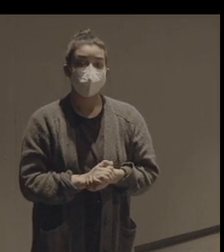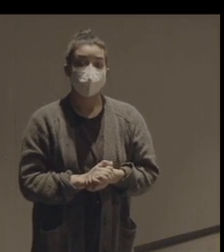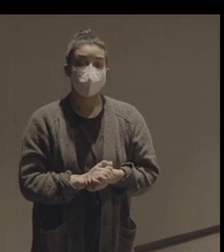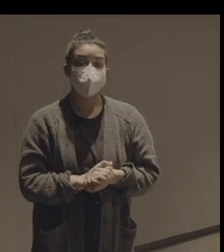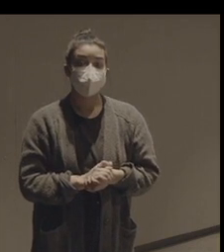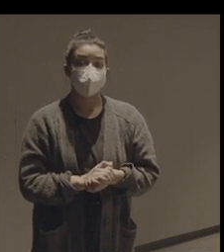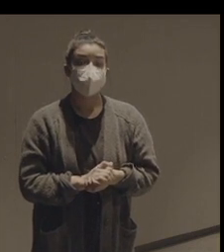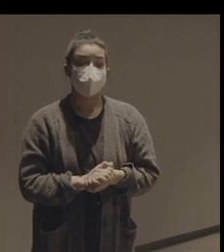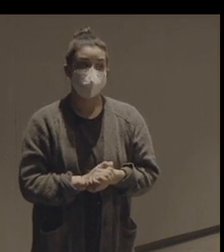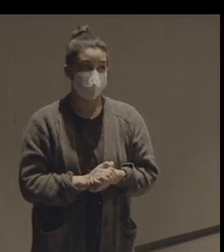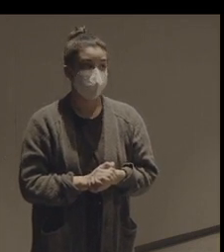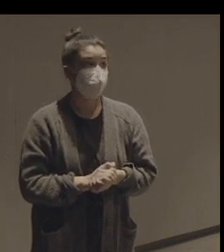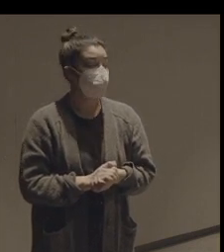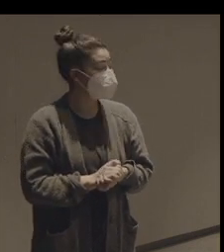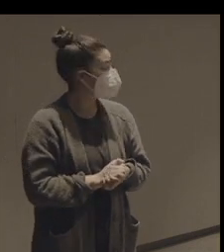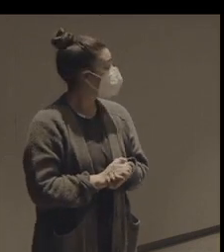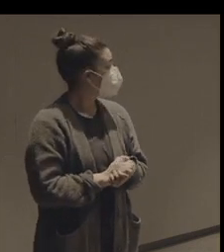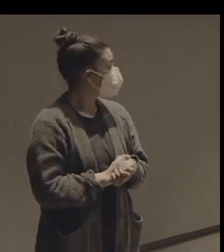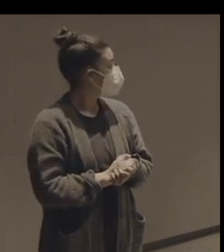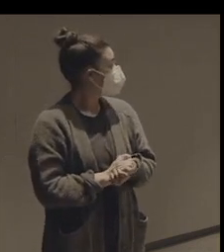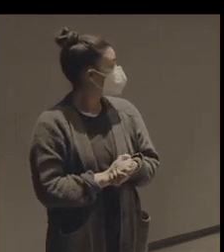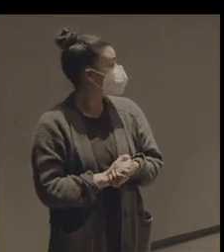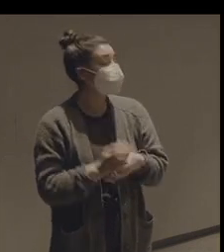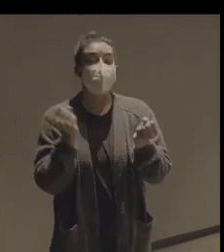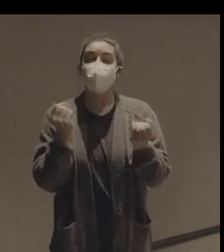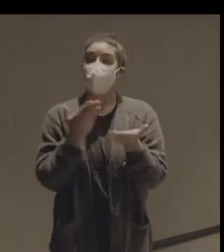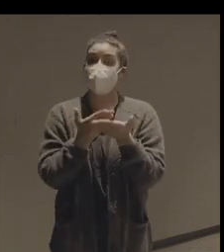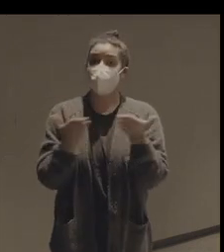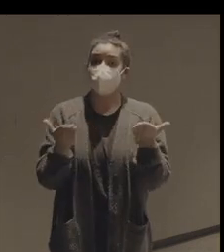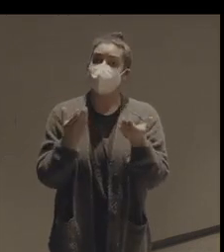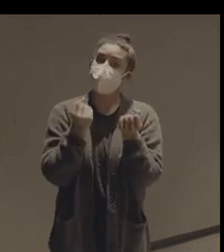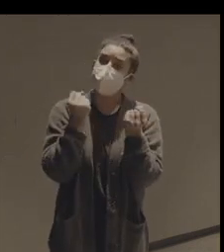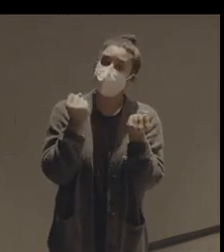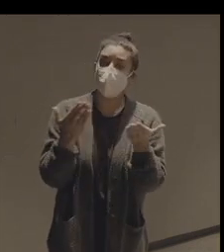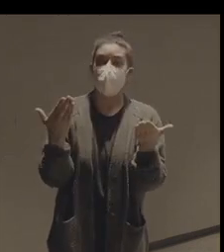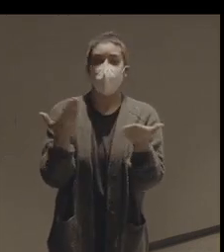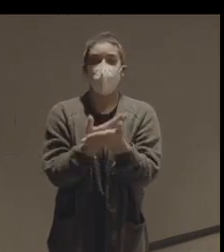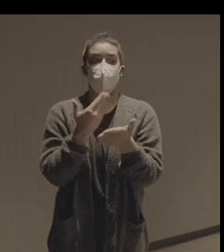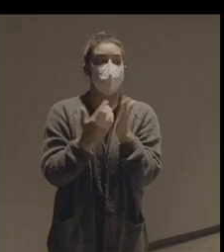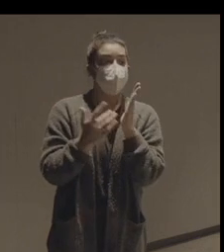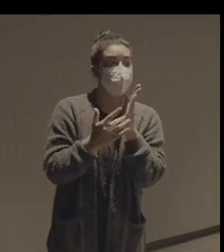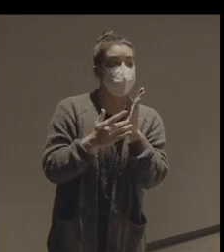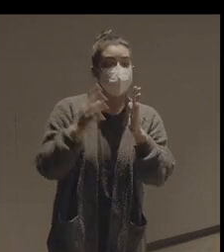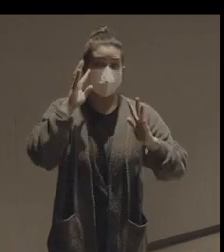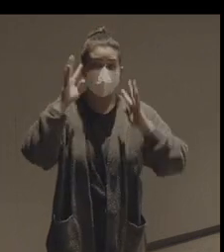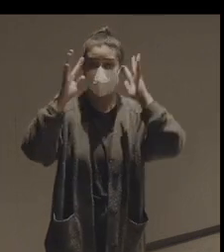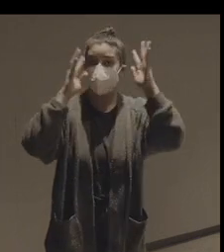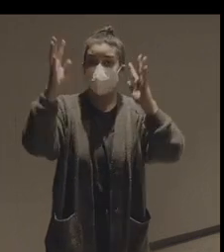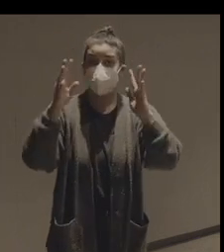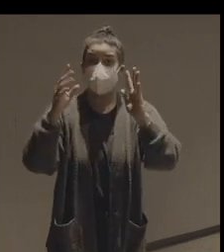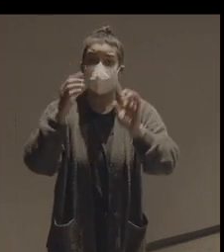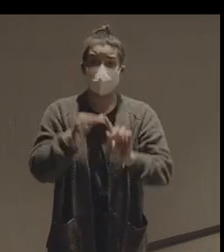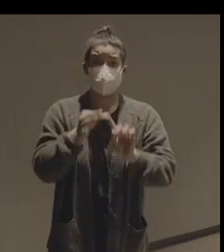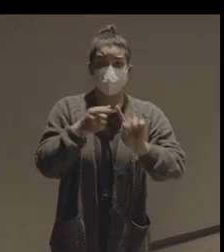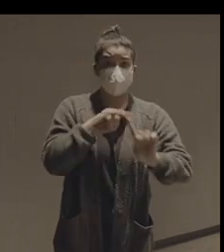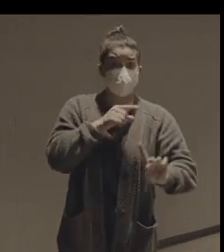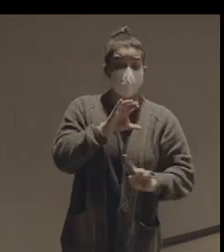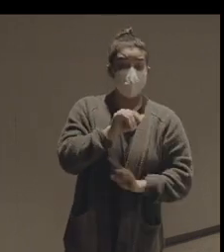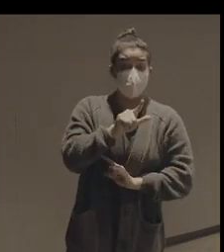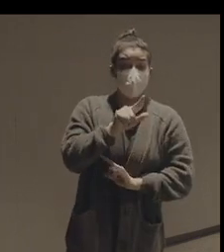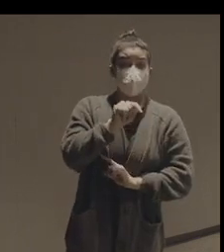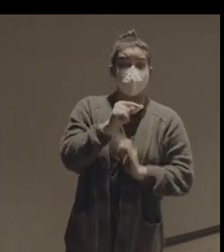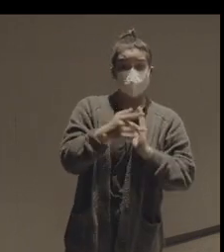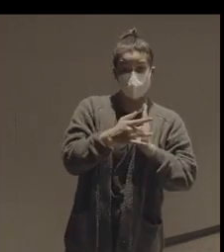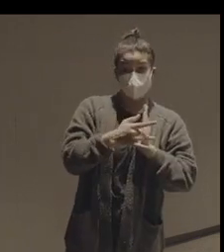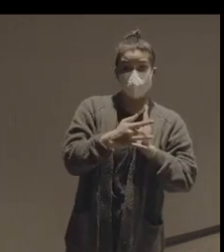and that the Jet Propulsion Lab were seen as positive, leading us to a brighter future. I'm including these two images here of works